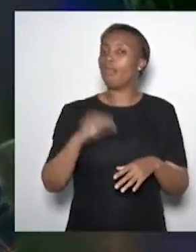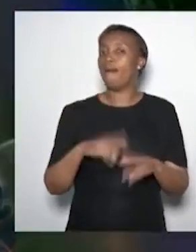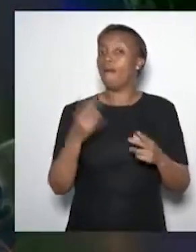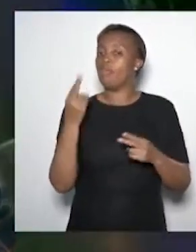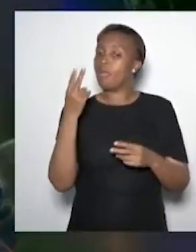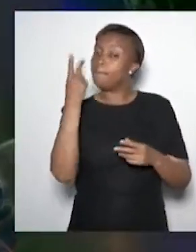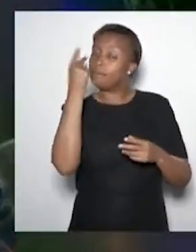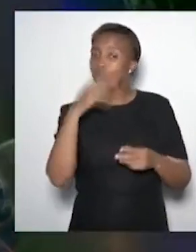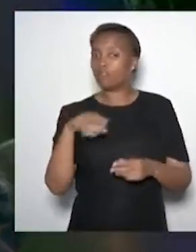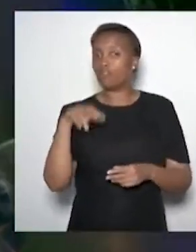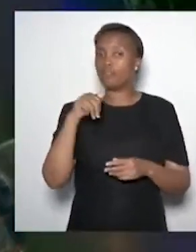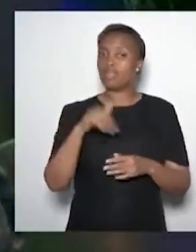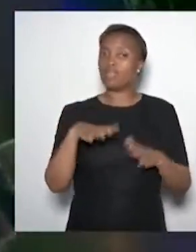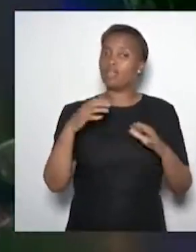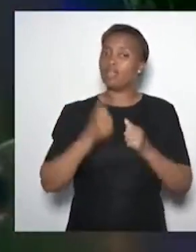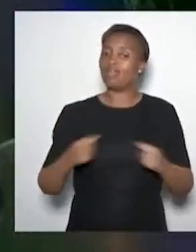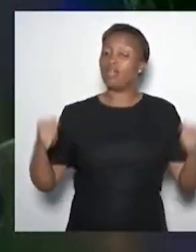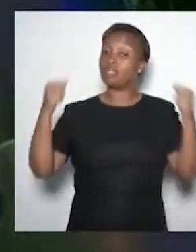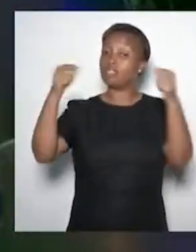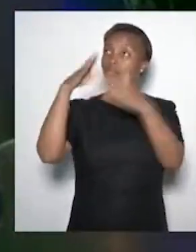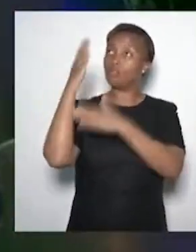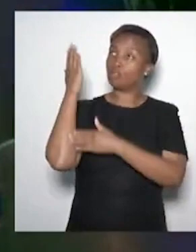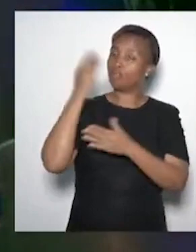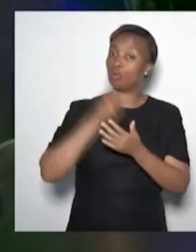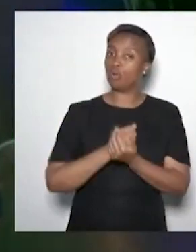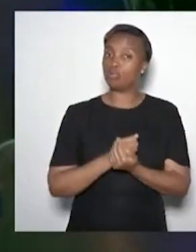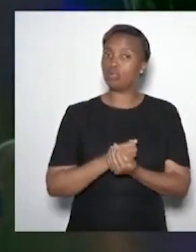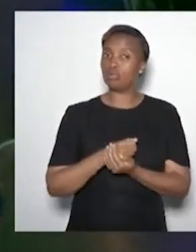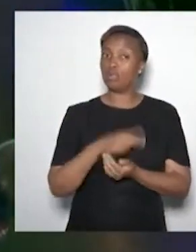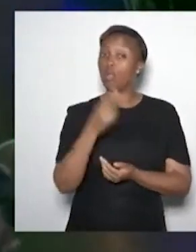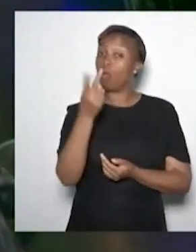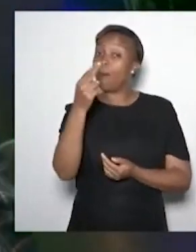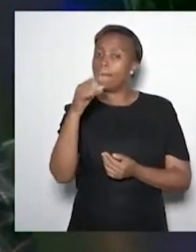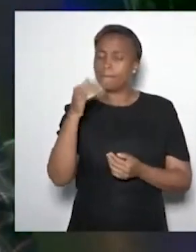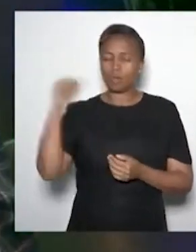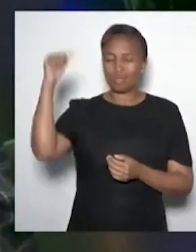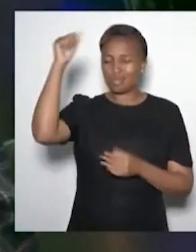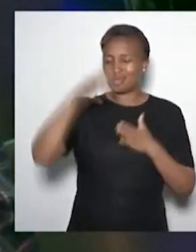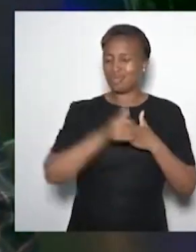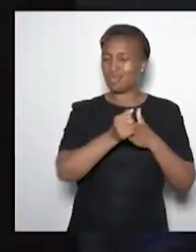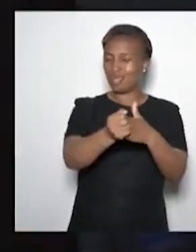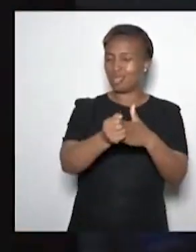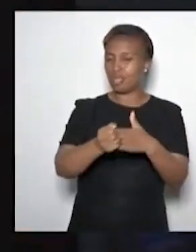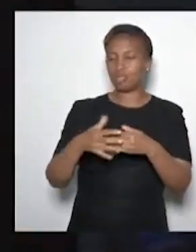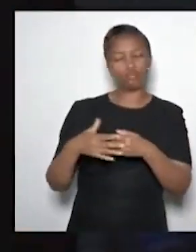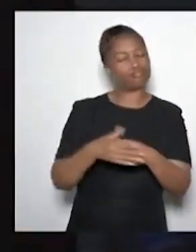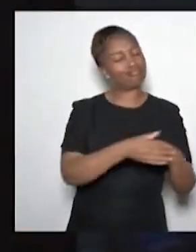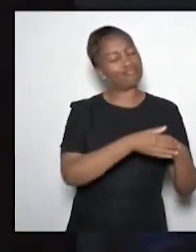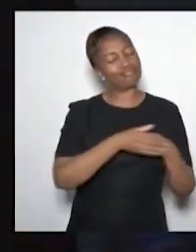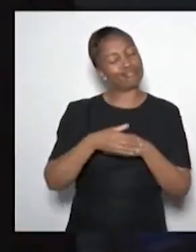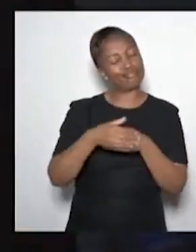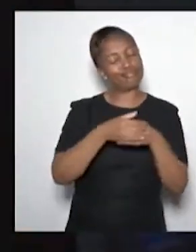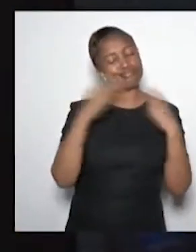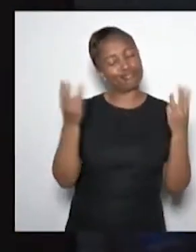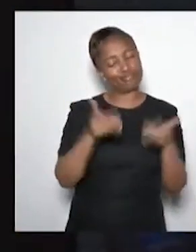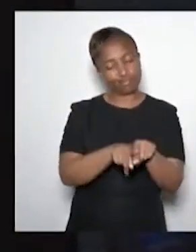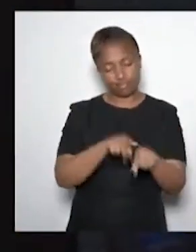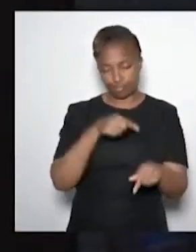God. And both of them, senior leaders who have embraced people like us who were